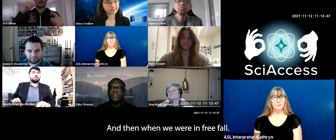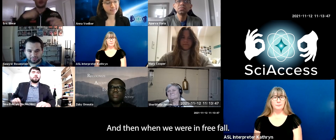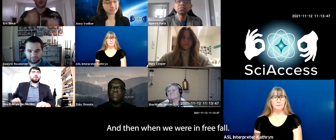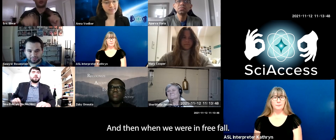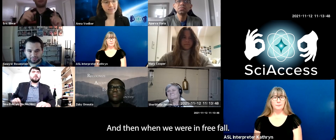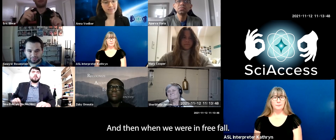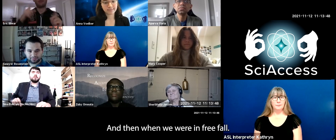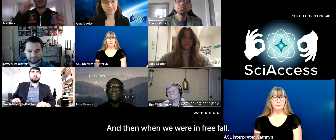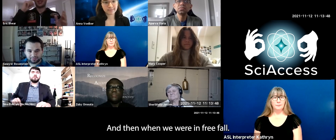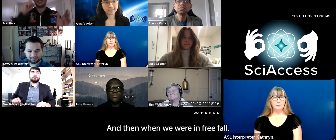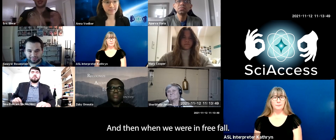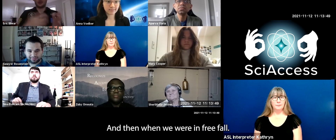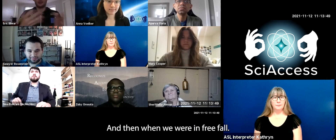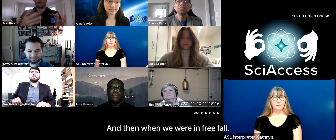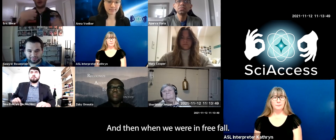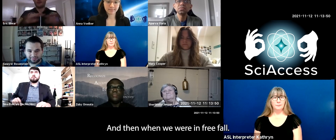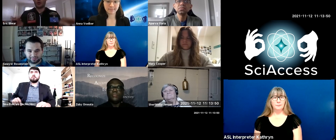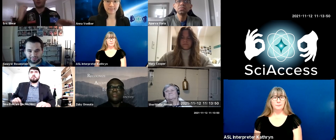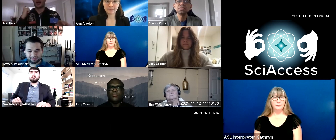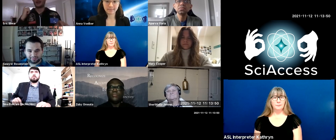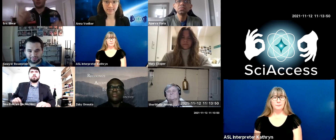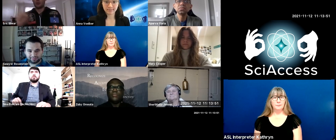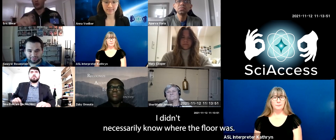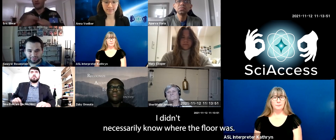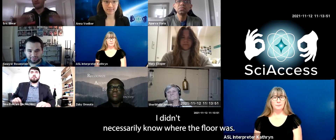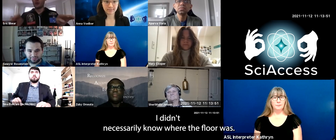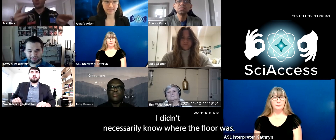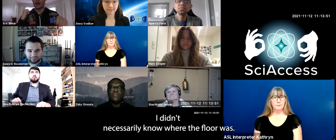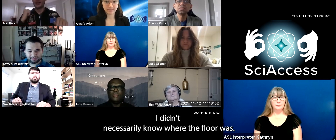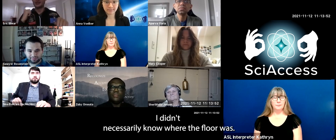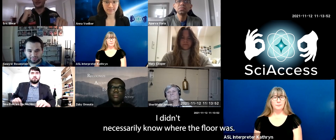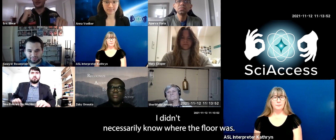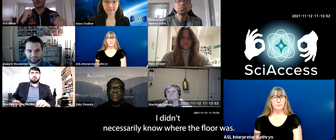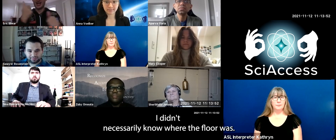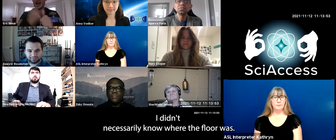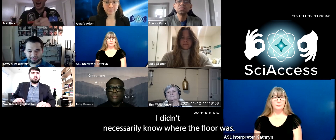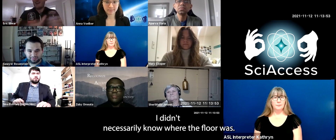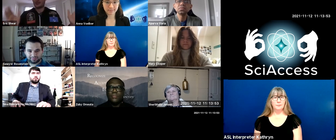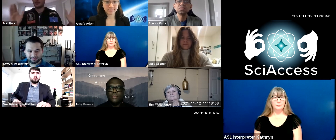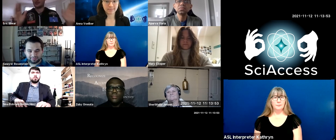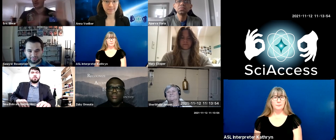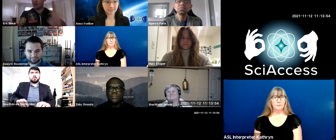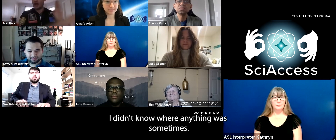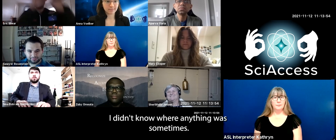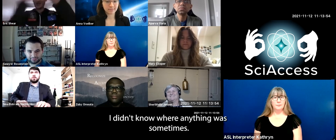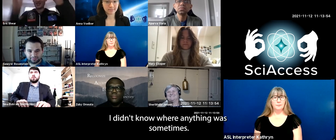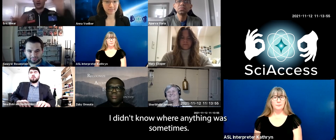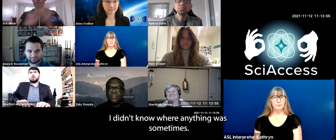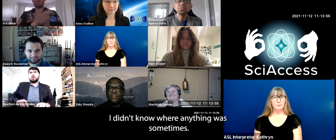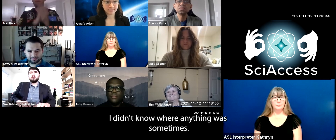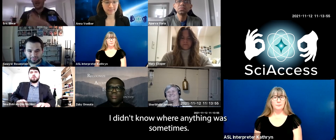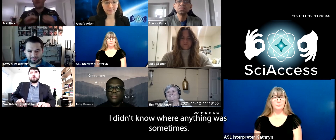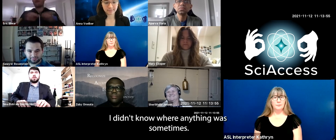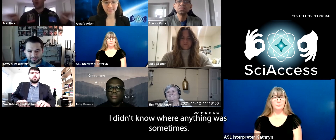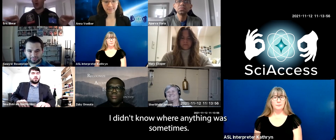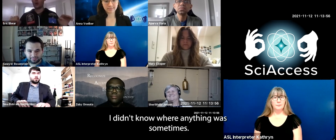And then when we were in free fall, I didn't necessarily know where the floor was. I didn't know where anything